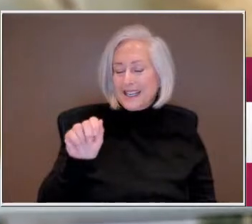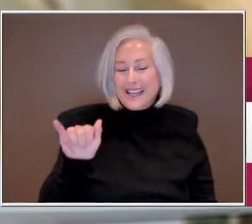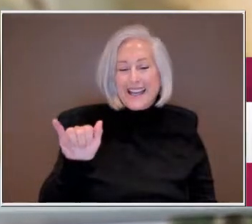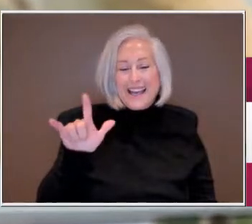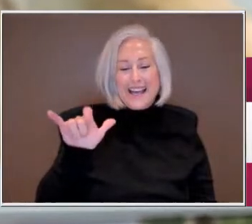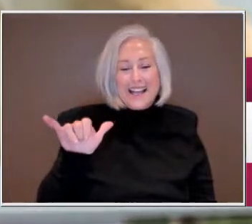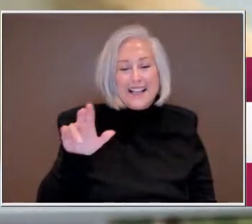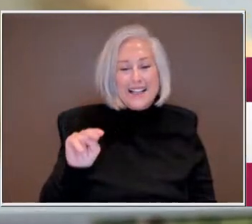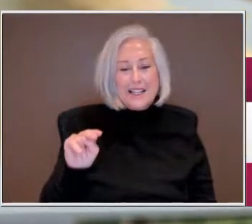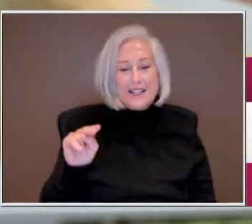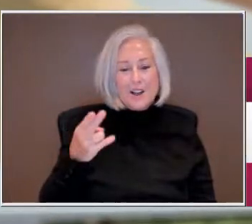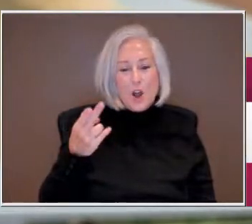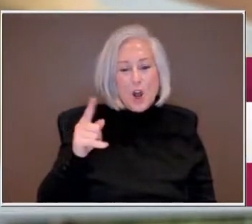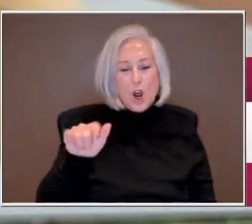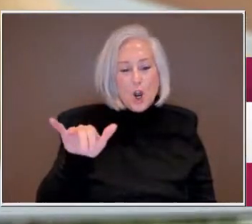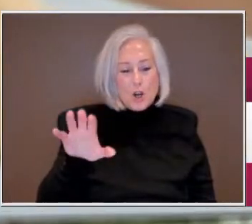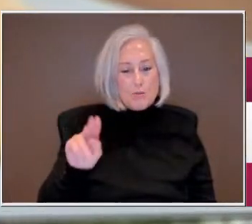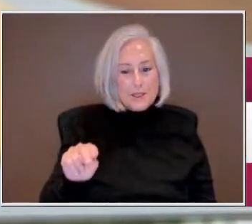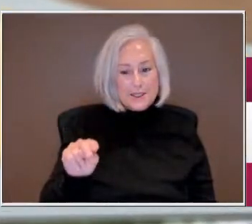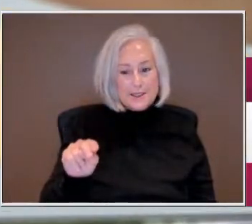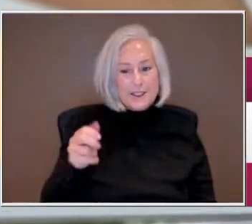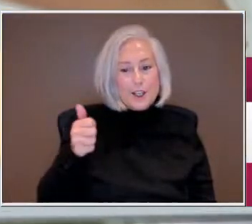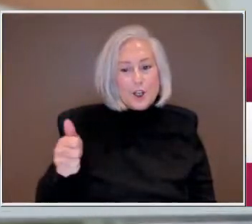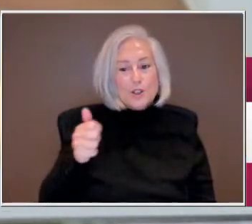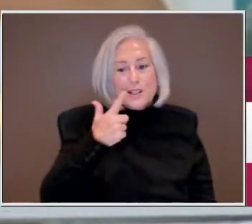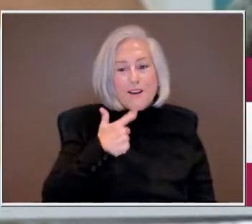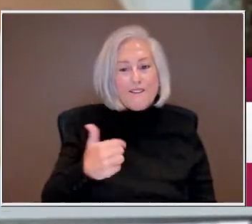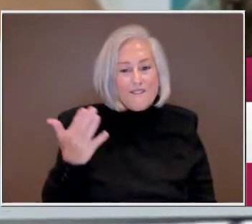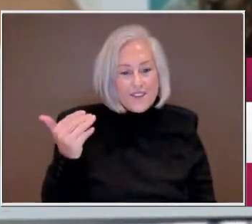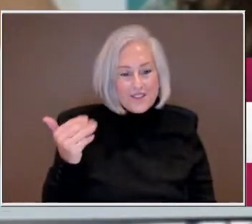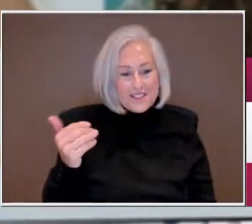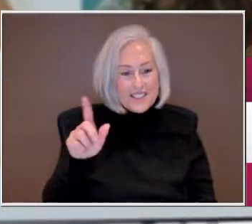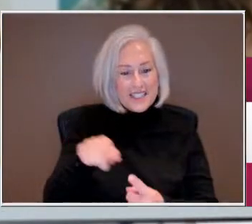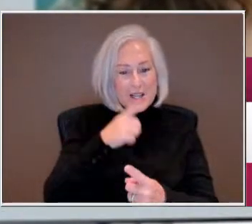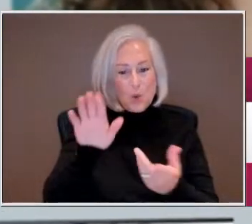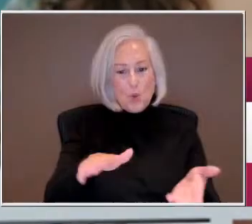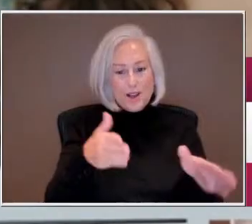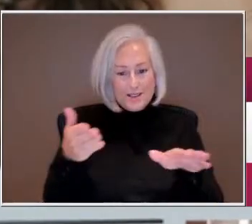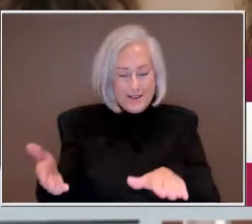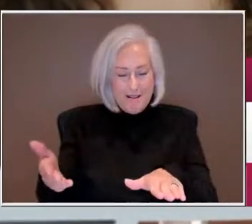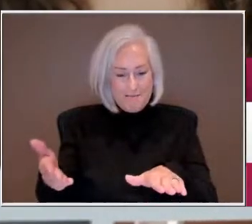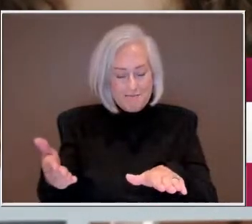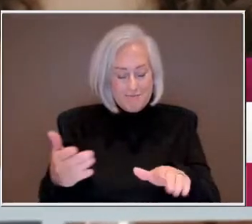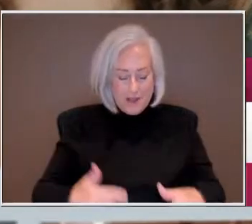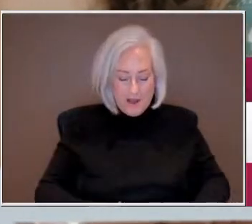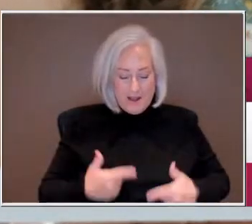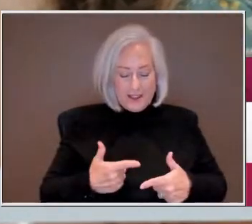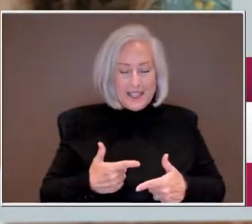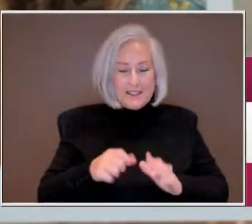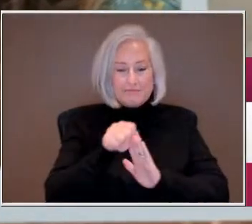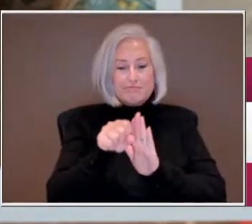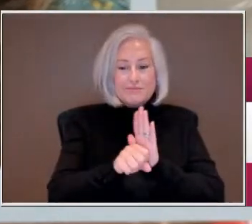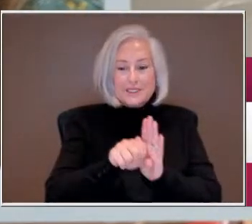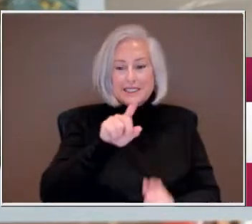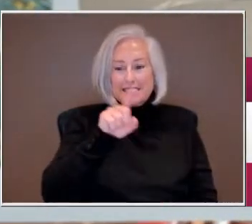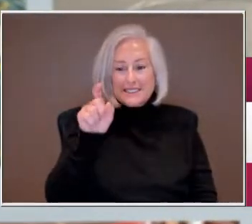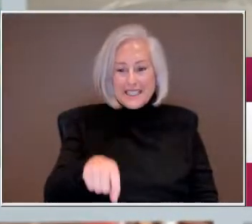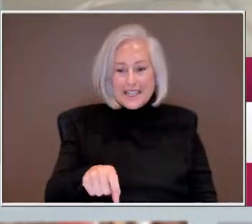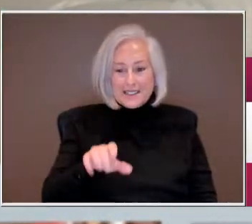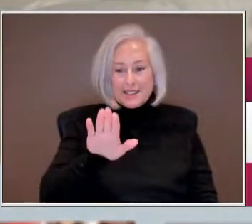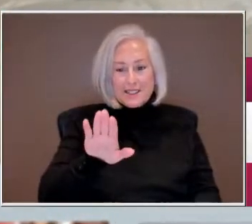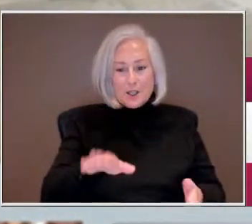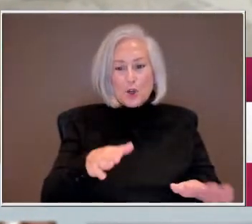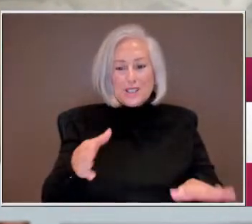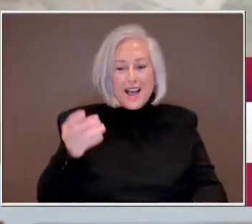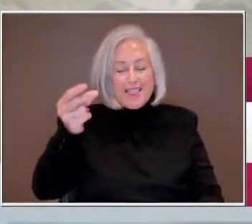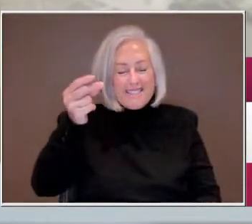Kaylin was only 15 when she passed. She lived in Texas with her family. Her death was sudden and unexpected. Her